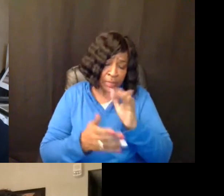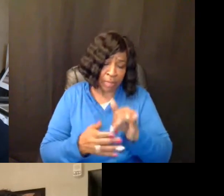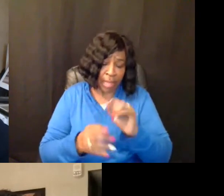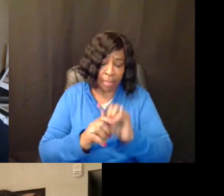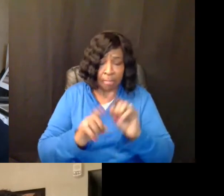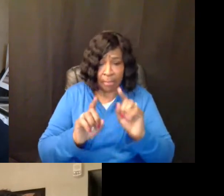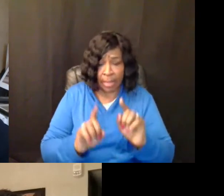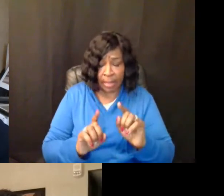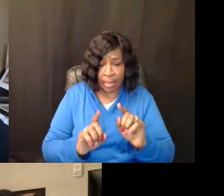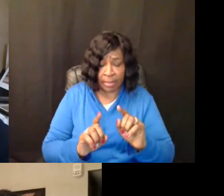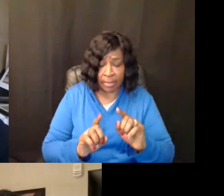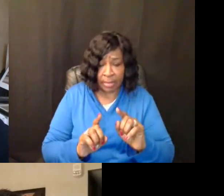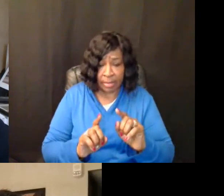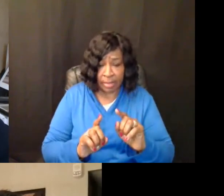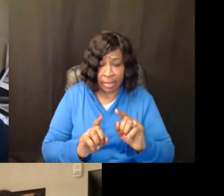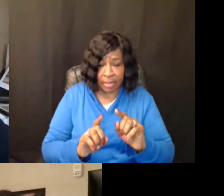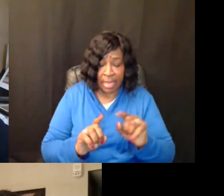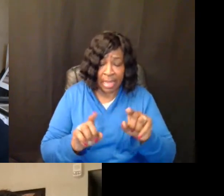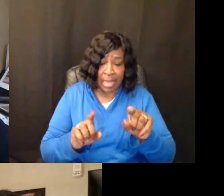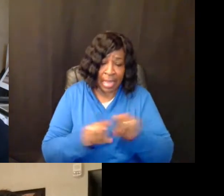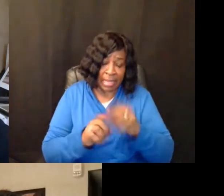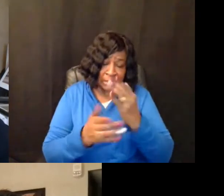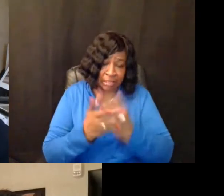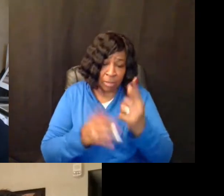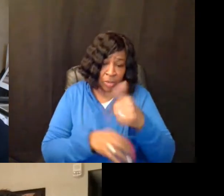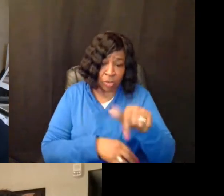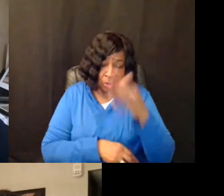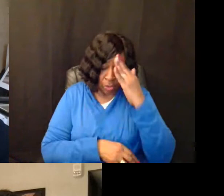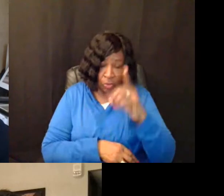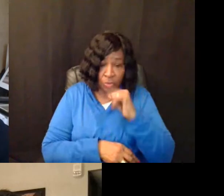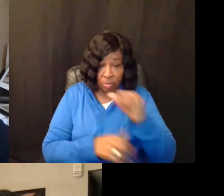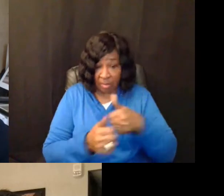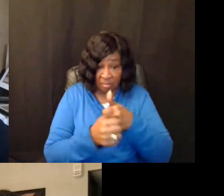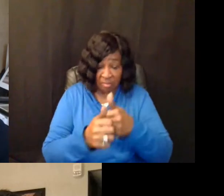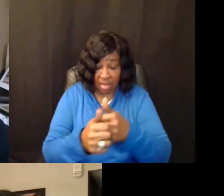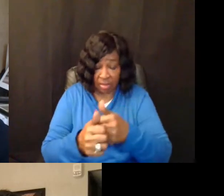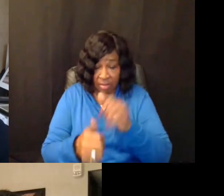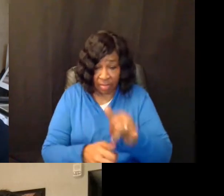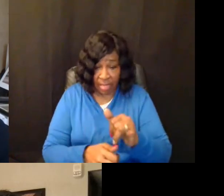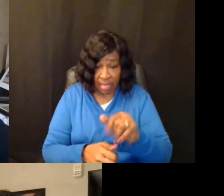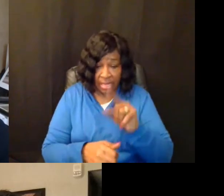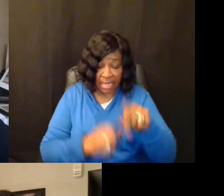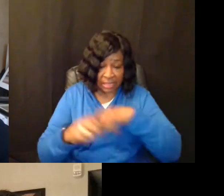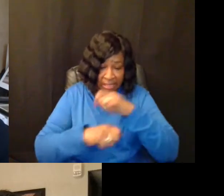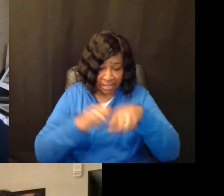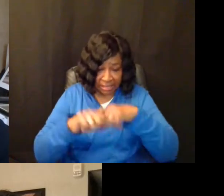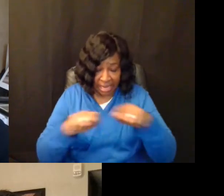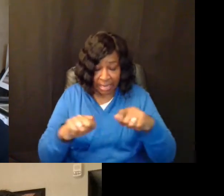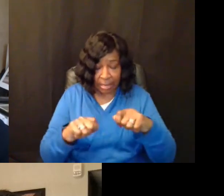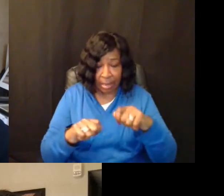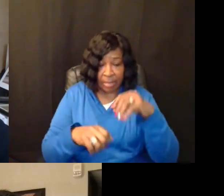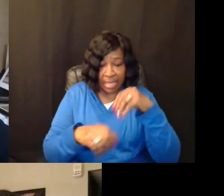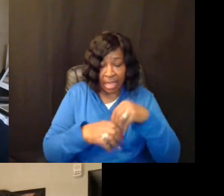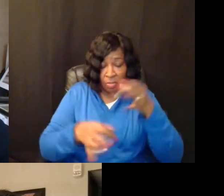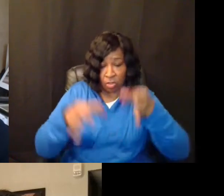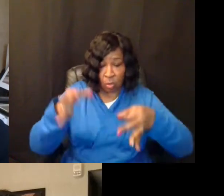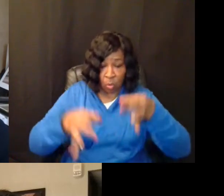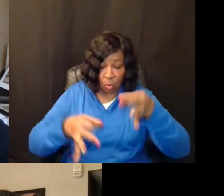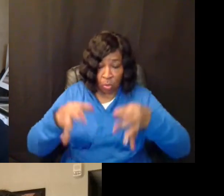as some of you probably know who have been following that, it has been tied up in the